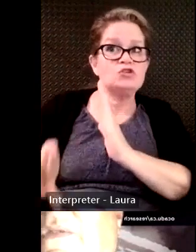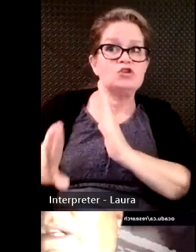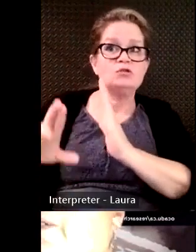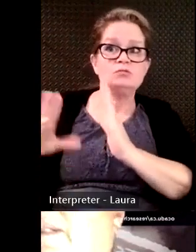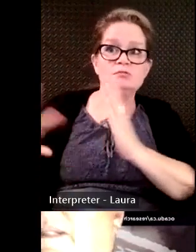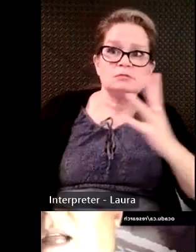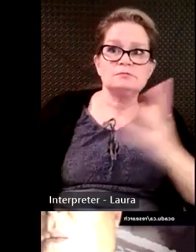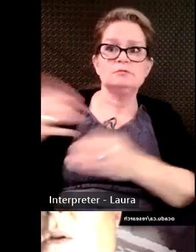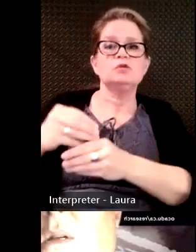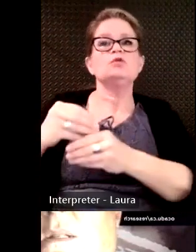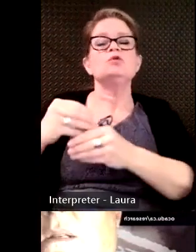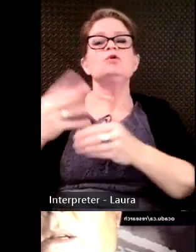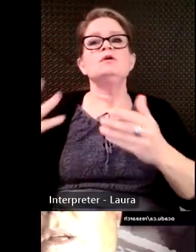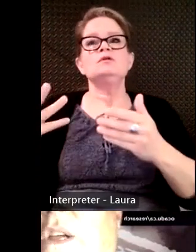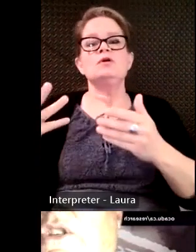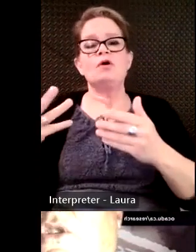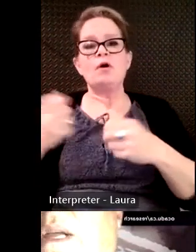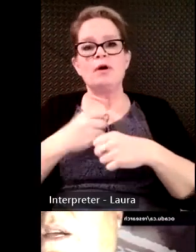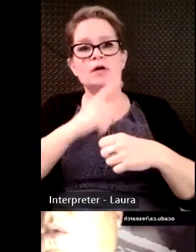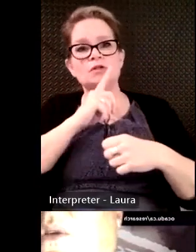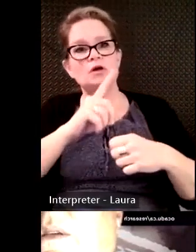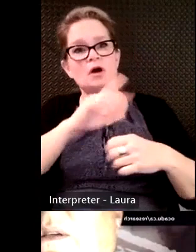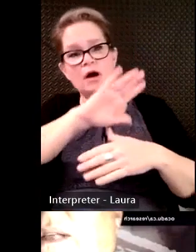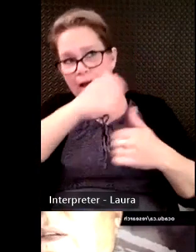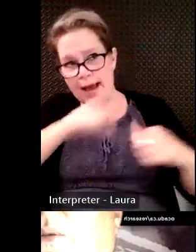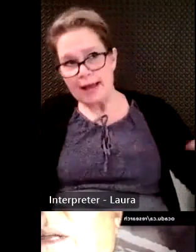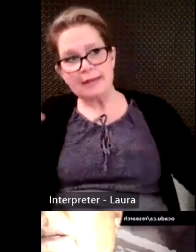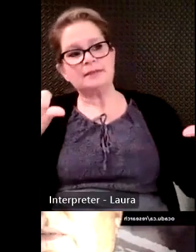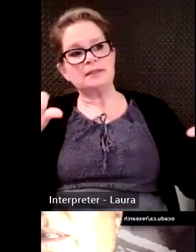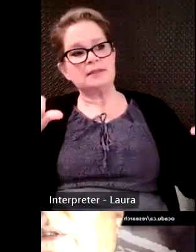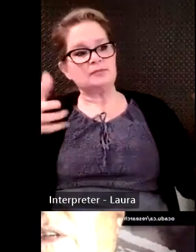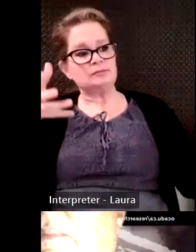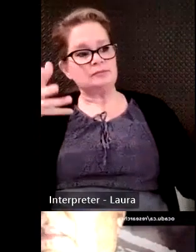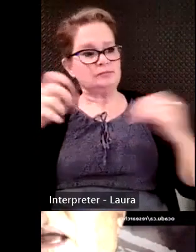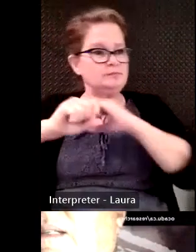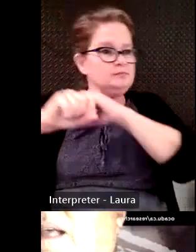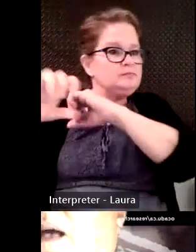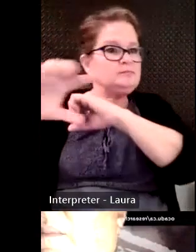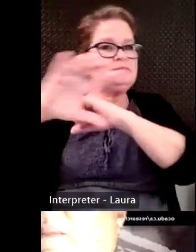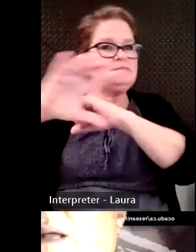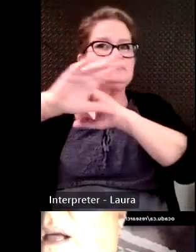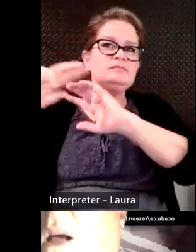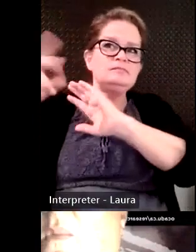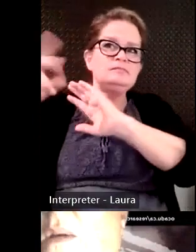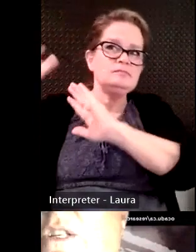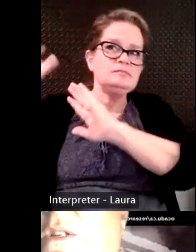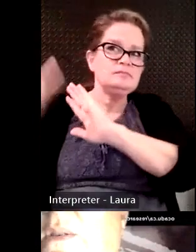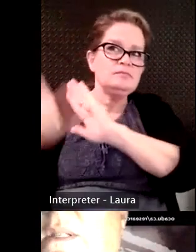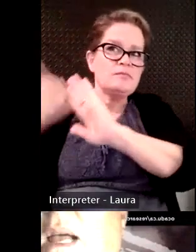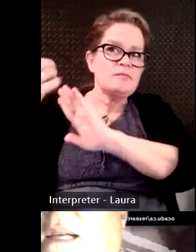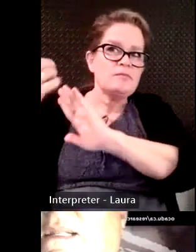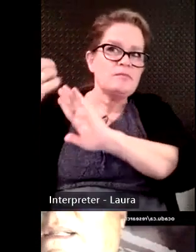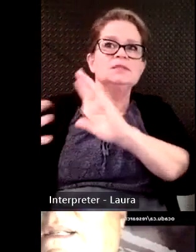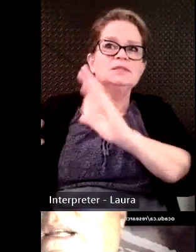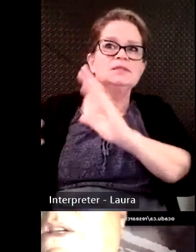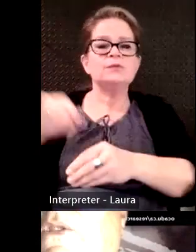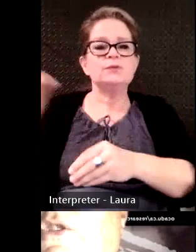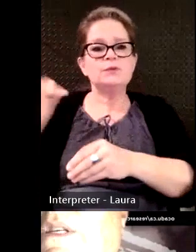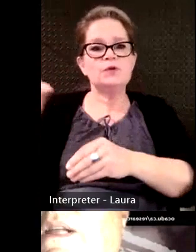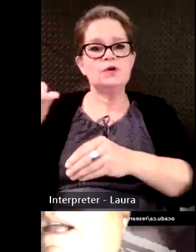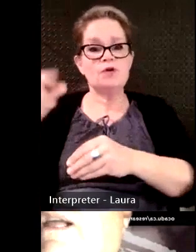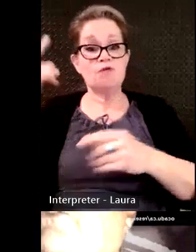media interventions and works. To create a critical and creative research and practice hub around issues of